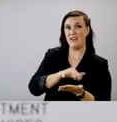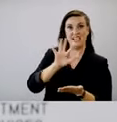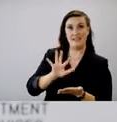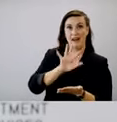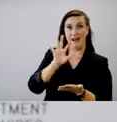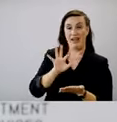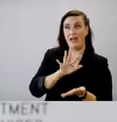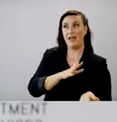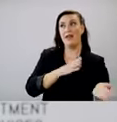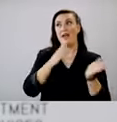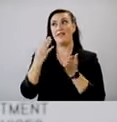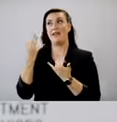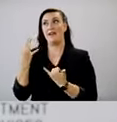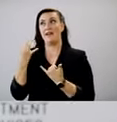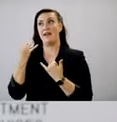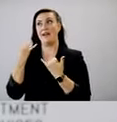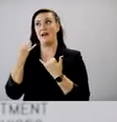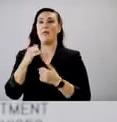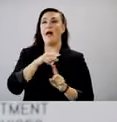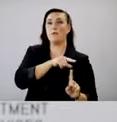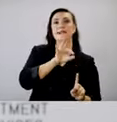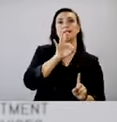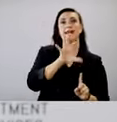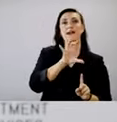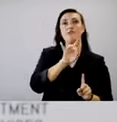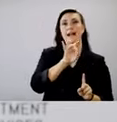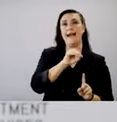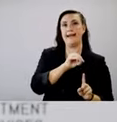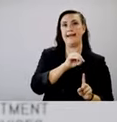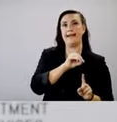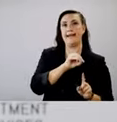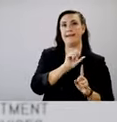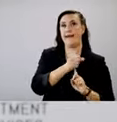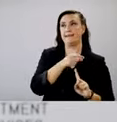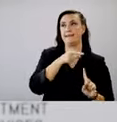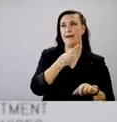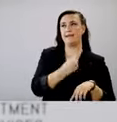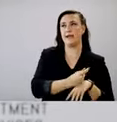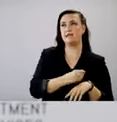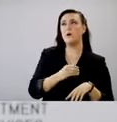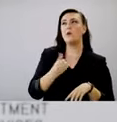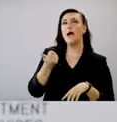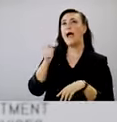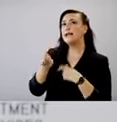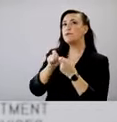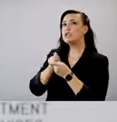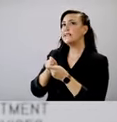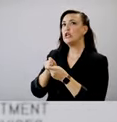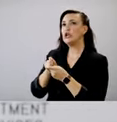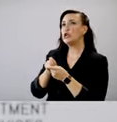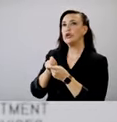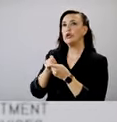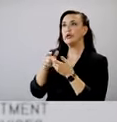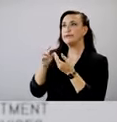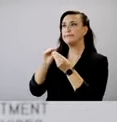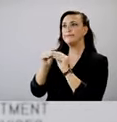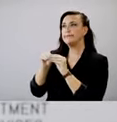we had 980 cases. So is there a particular incident